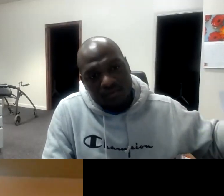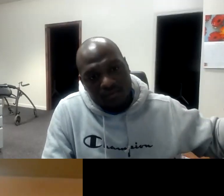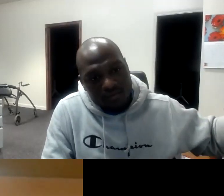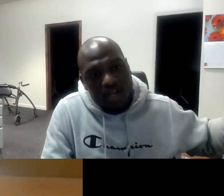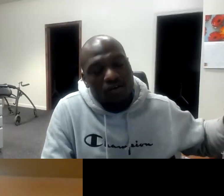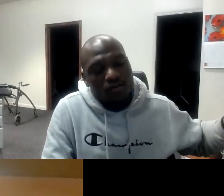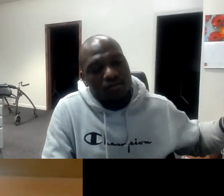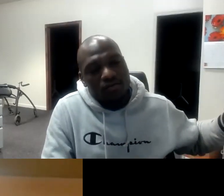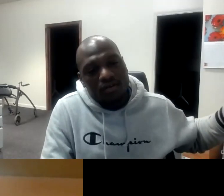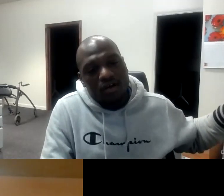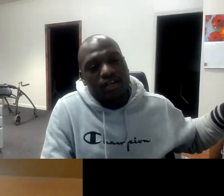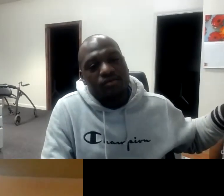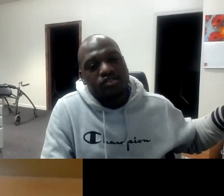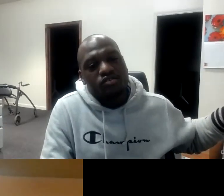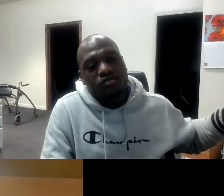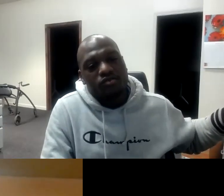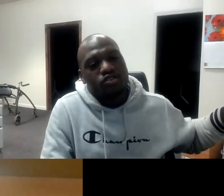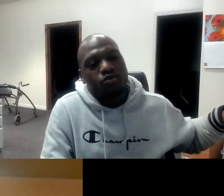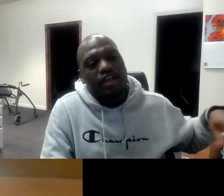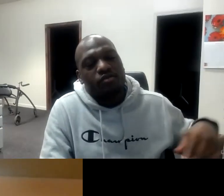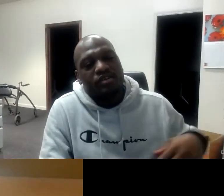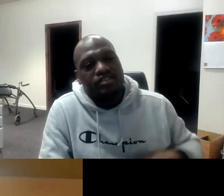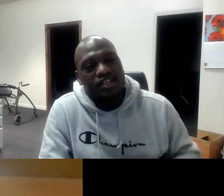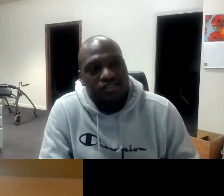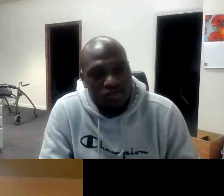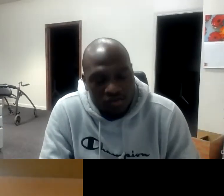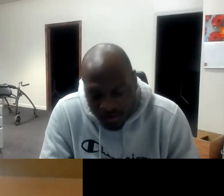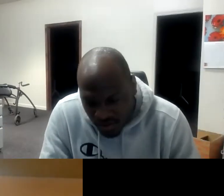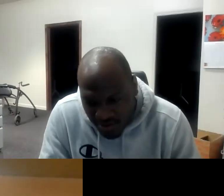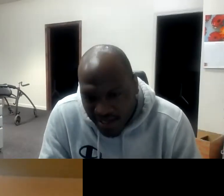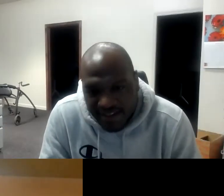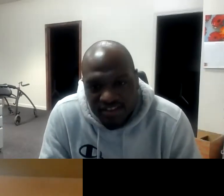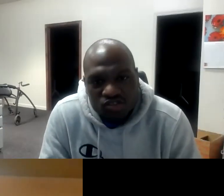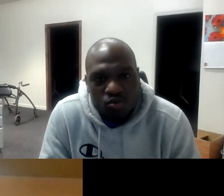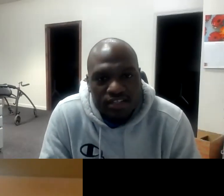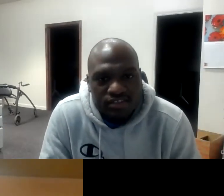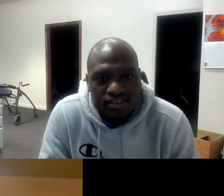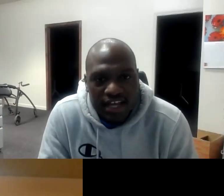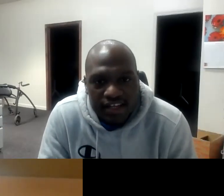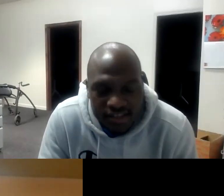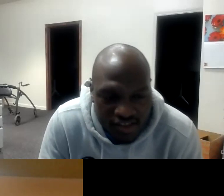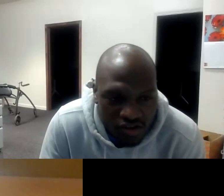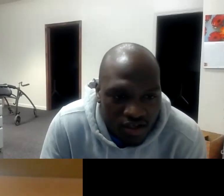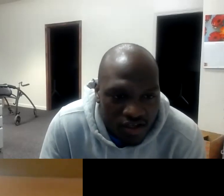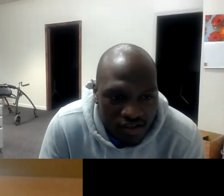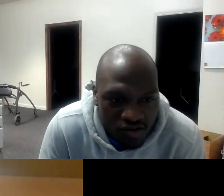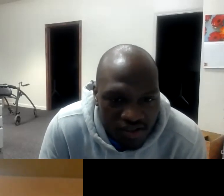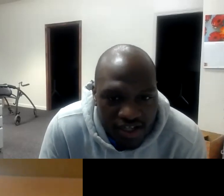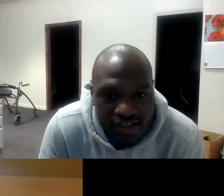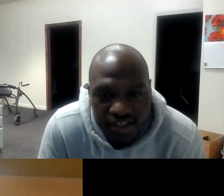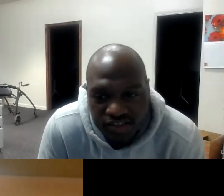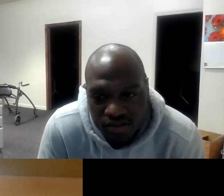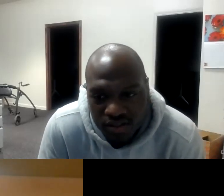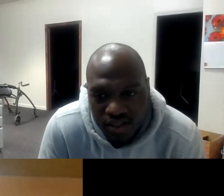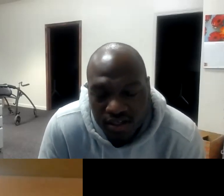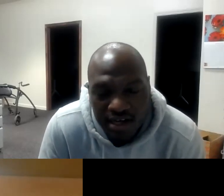my presentation. So. Okay. Would you rather me I can just watch the chat and Q&A